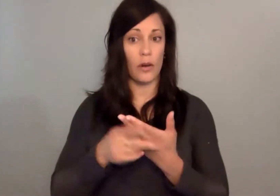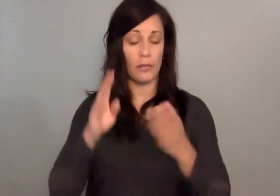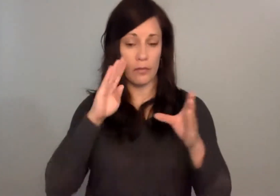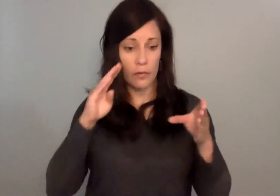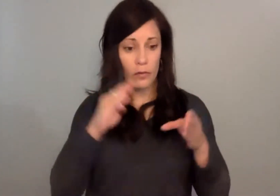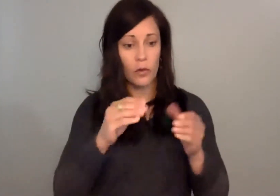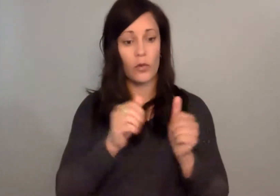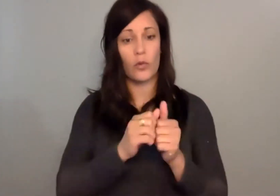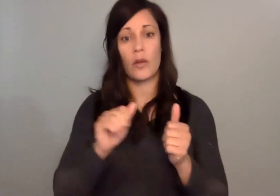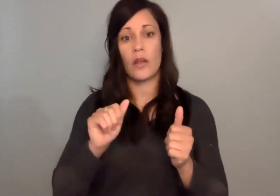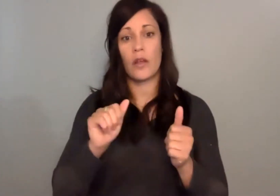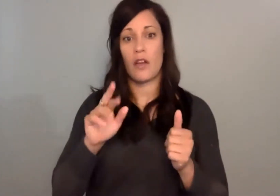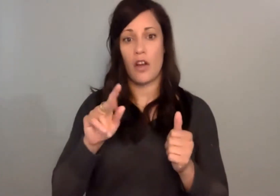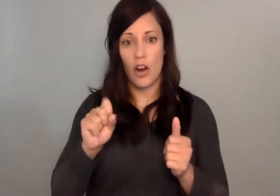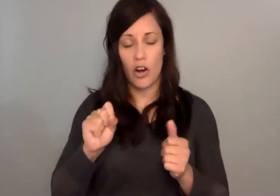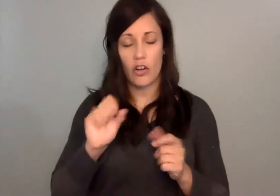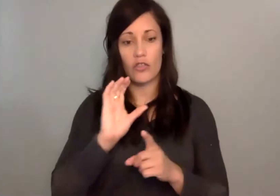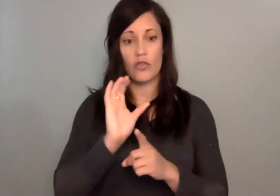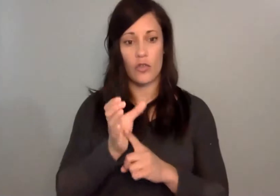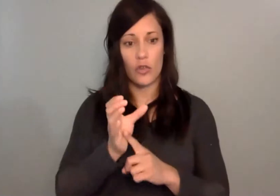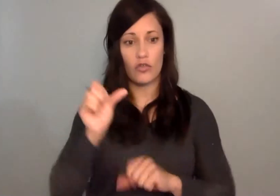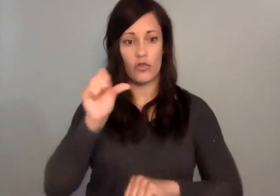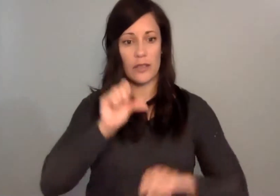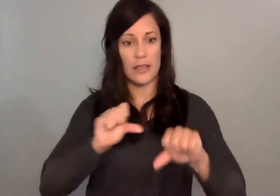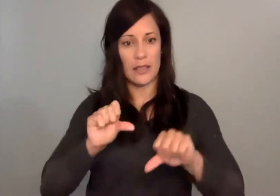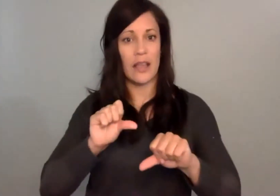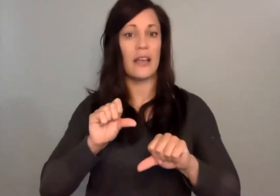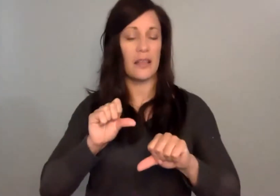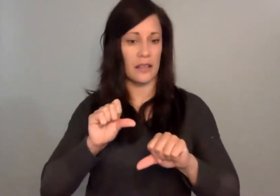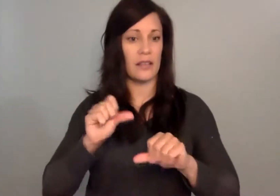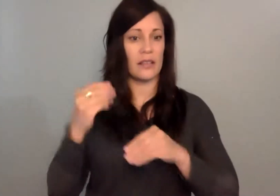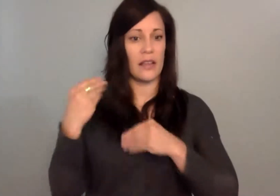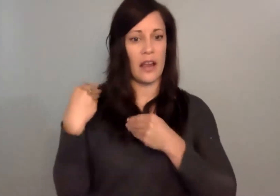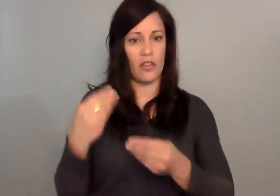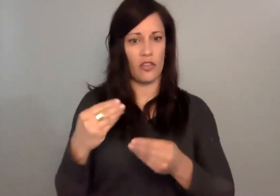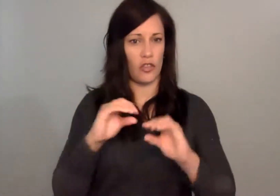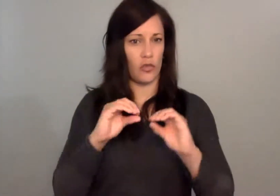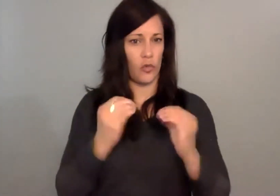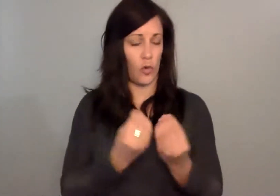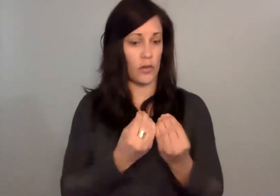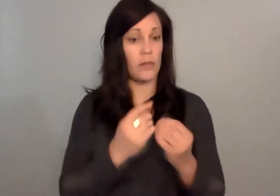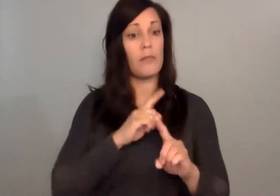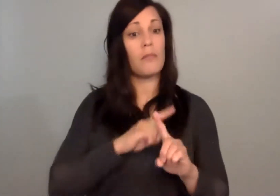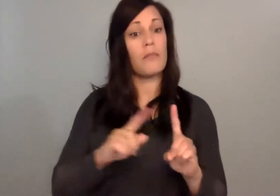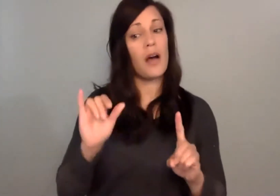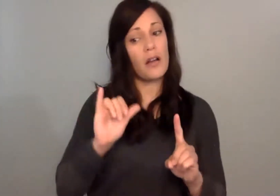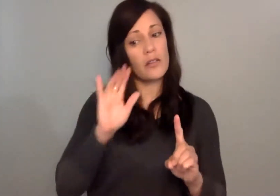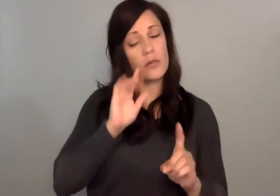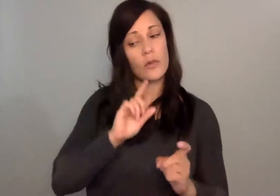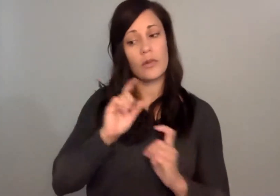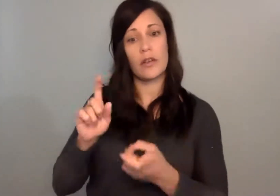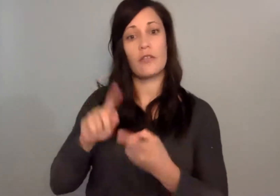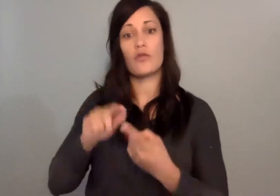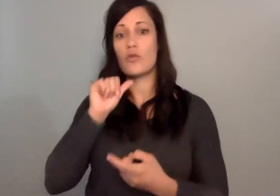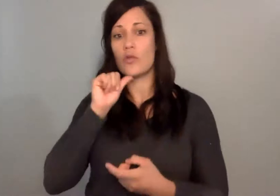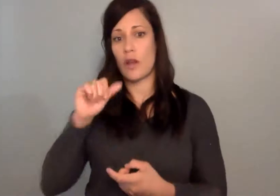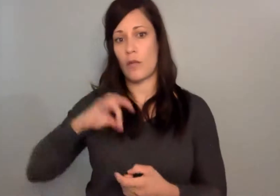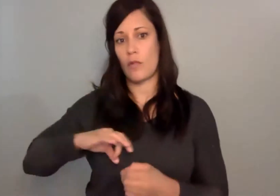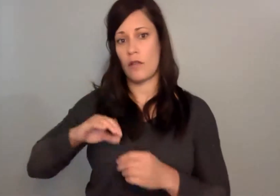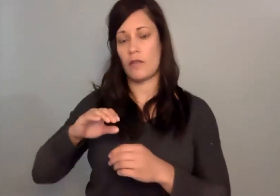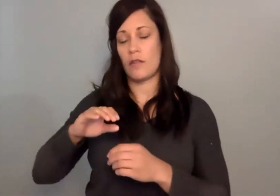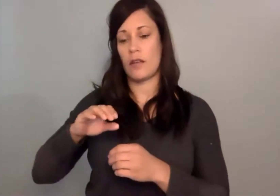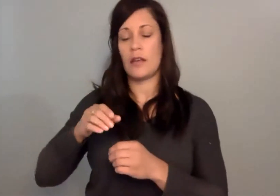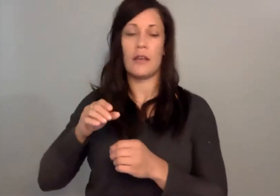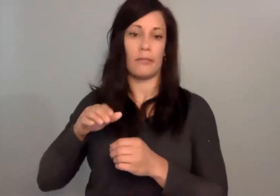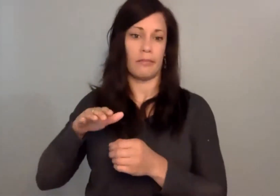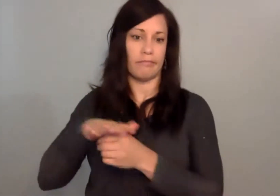arts, cultural, science, and heritage organizations, but grants will also be awarded to nonprofit neighborhood associations,